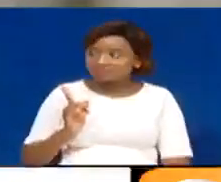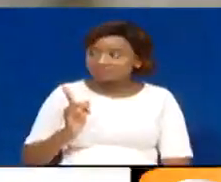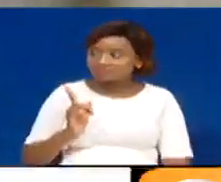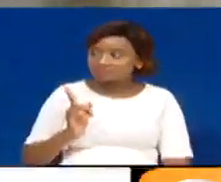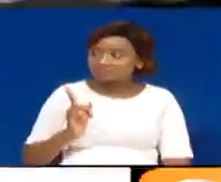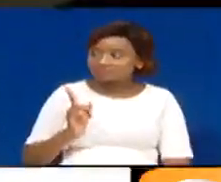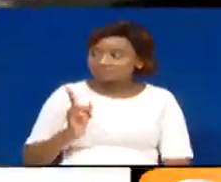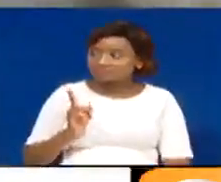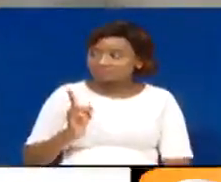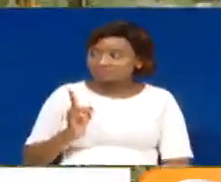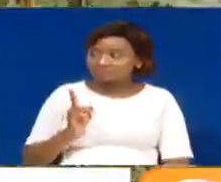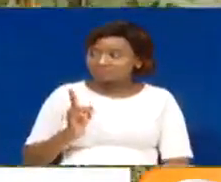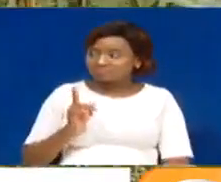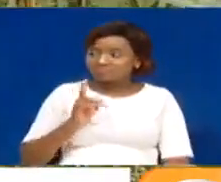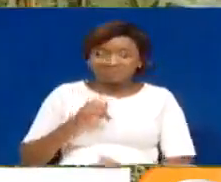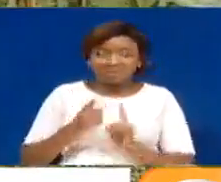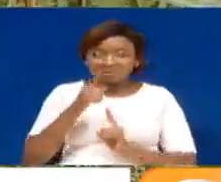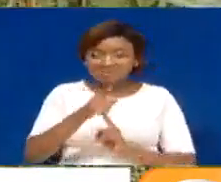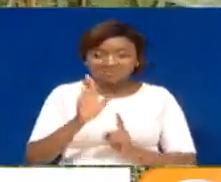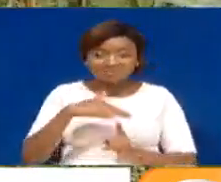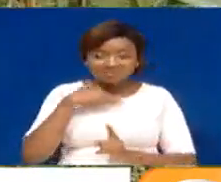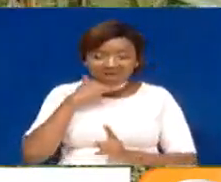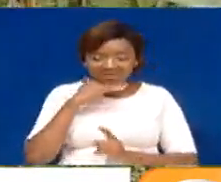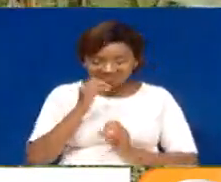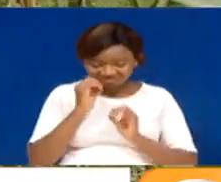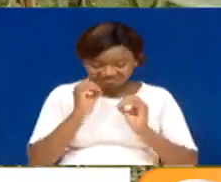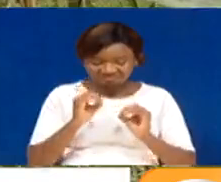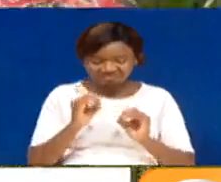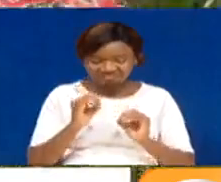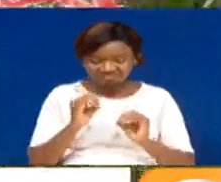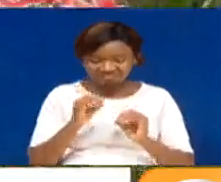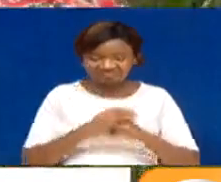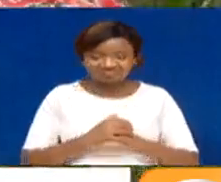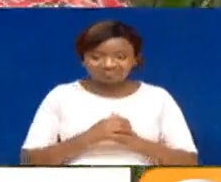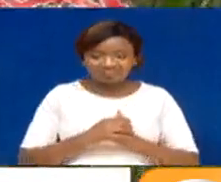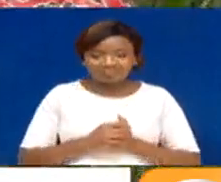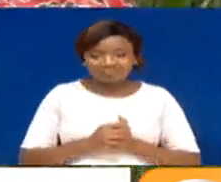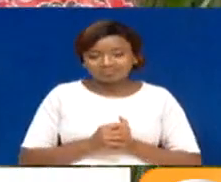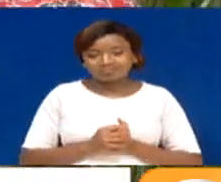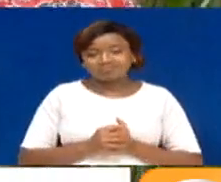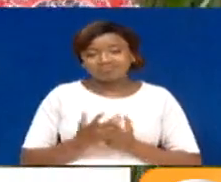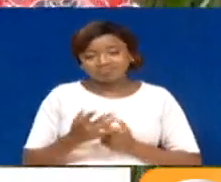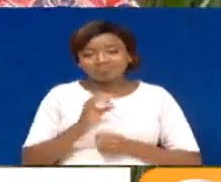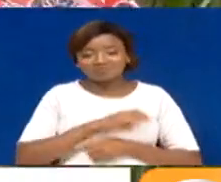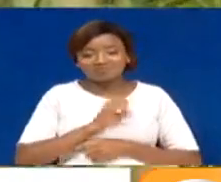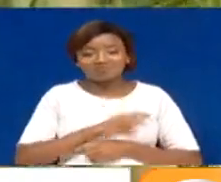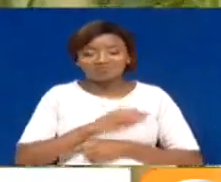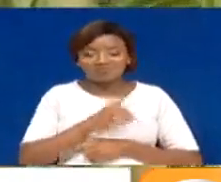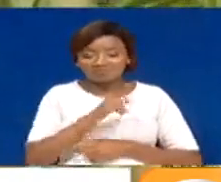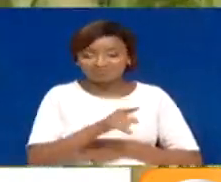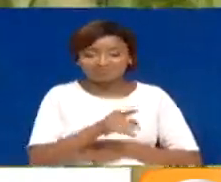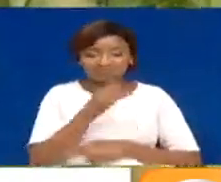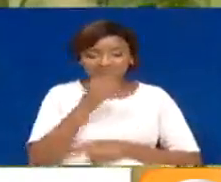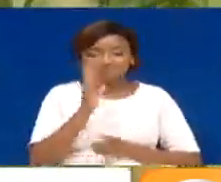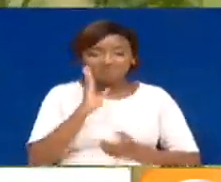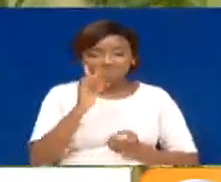pepper, though they say the worms remain unmoved. And as they come face to face with the possibility of crop failure,